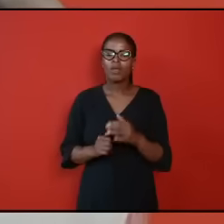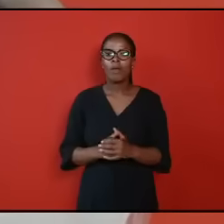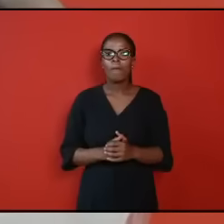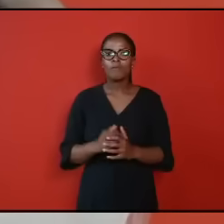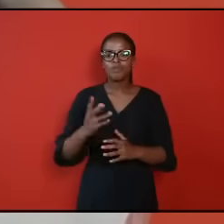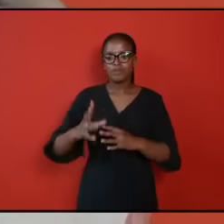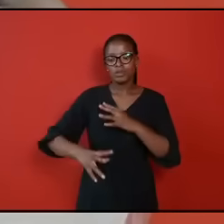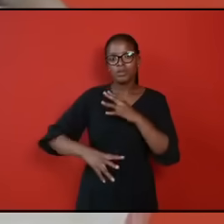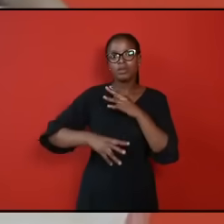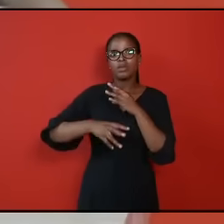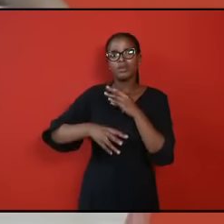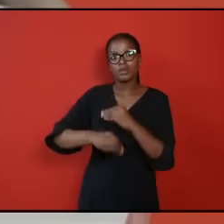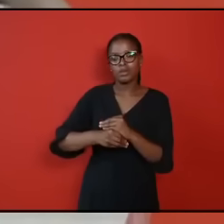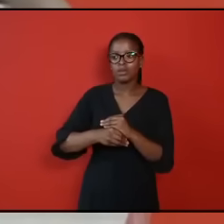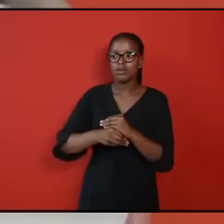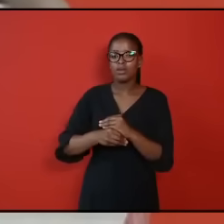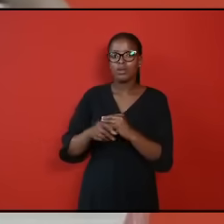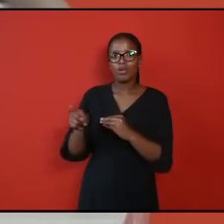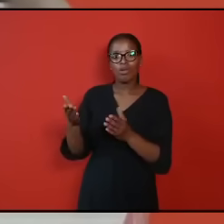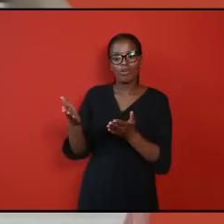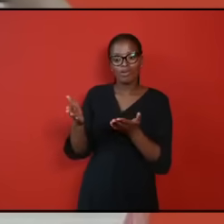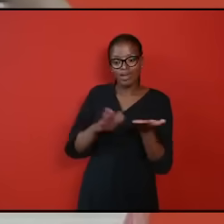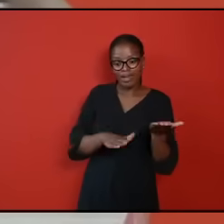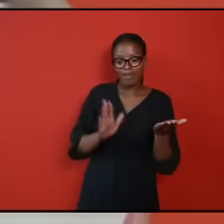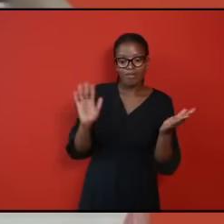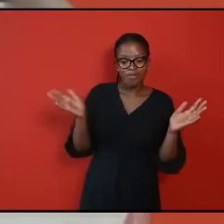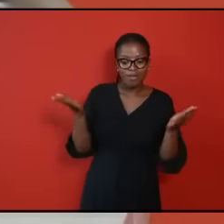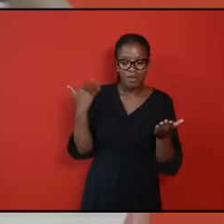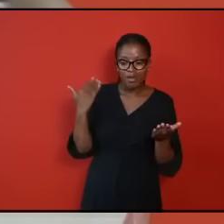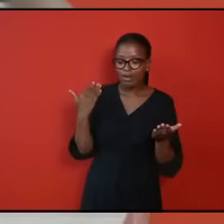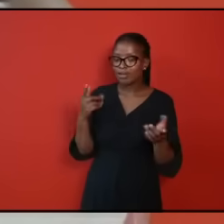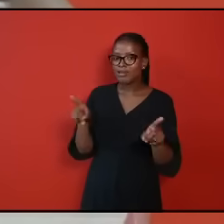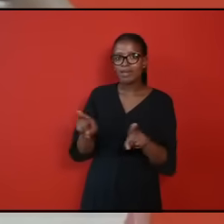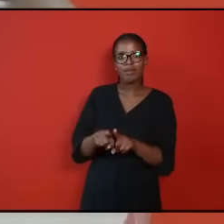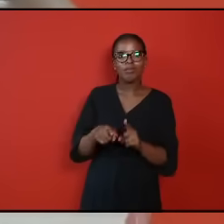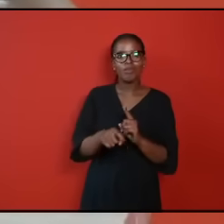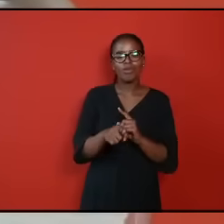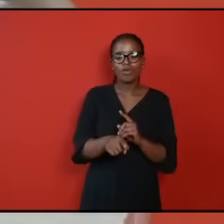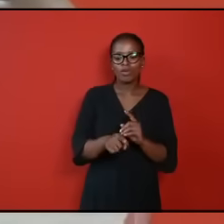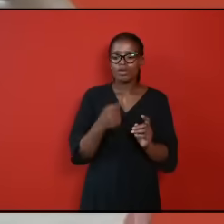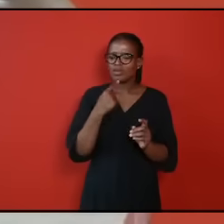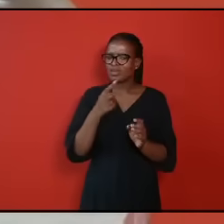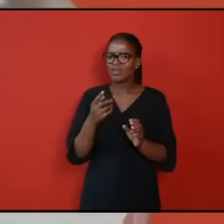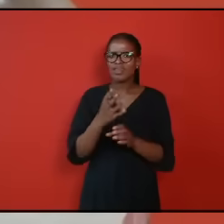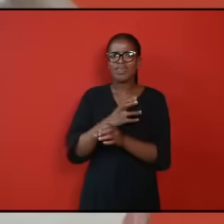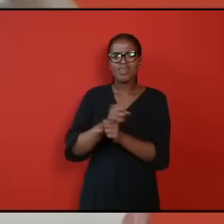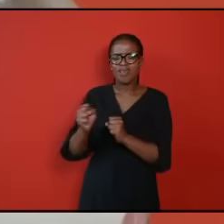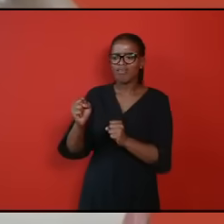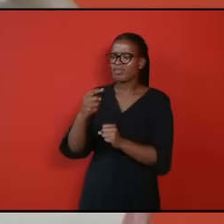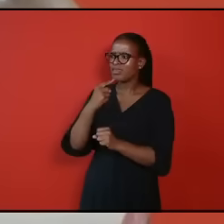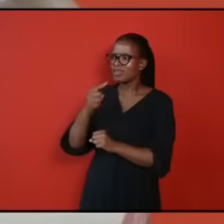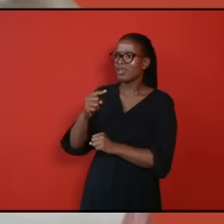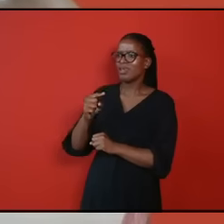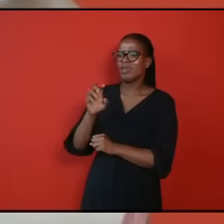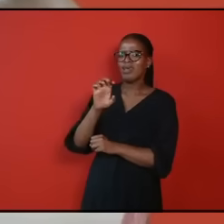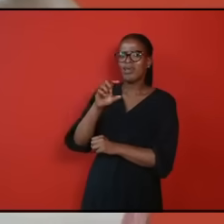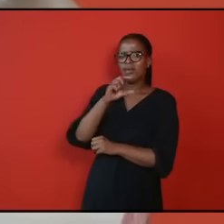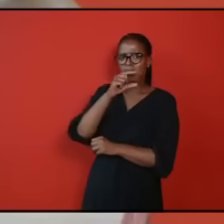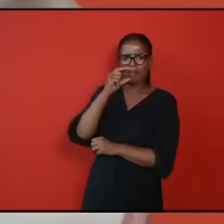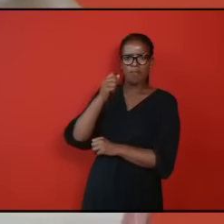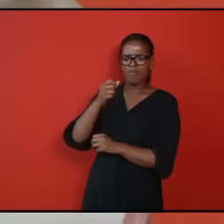Including my mother in her grave, he never received summons. Or that's what your child did. No, EFF received summons.